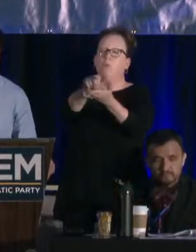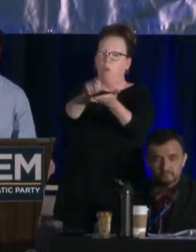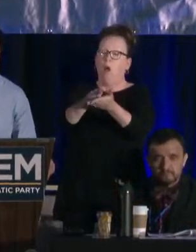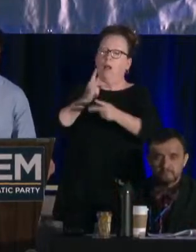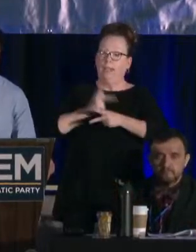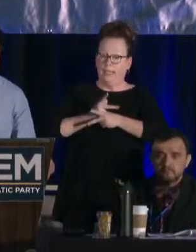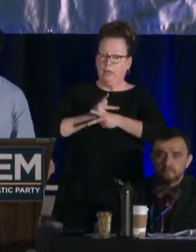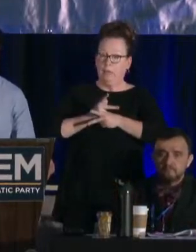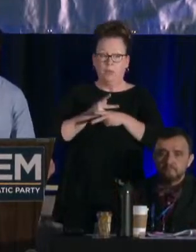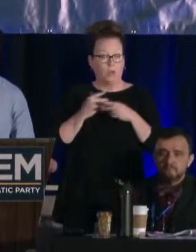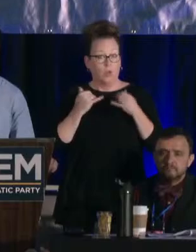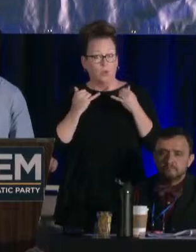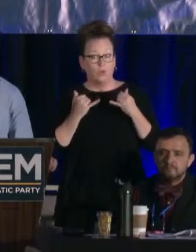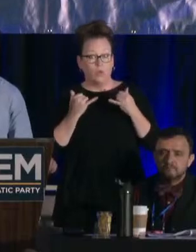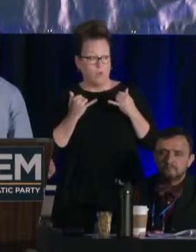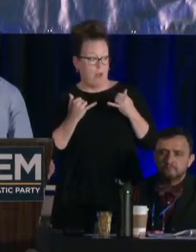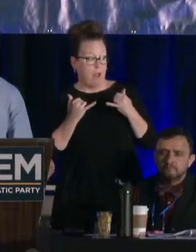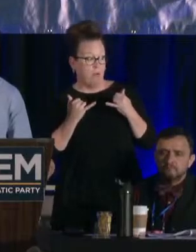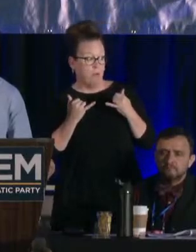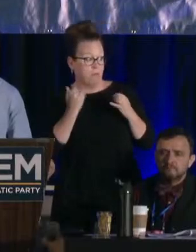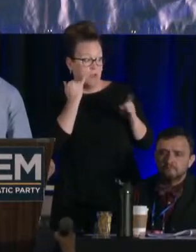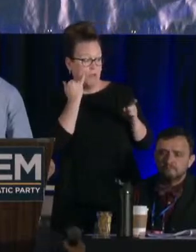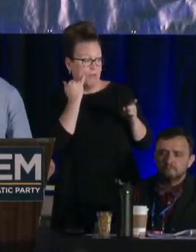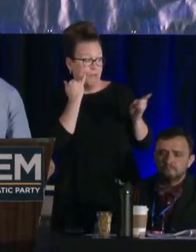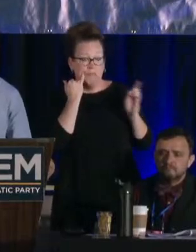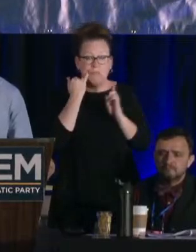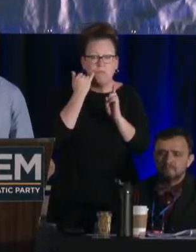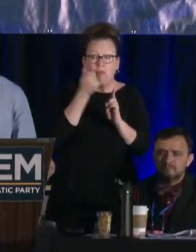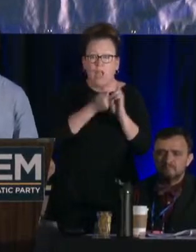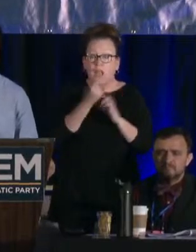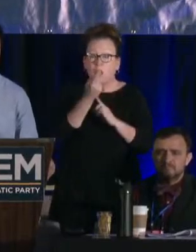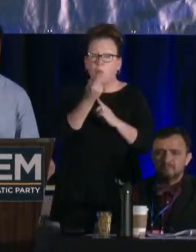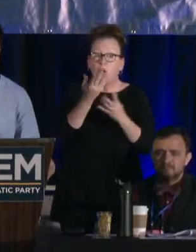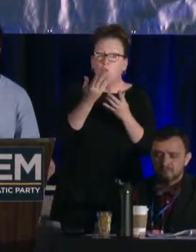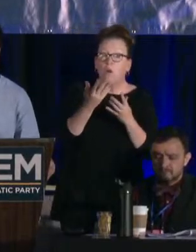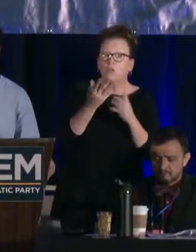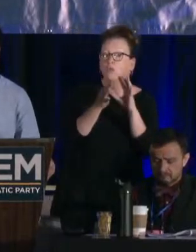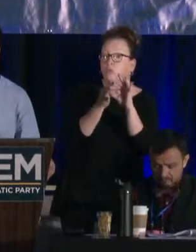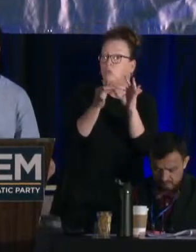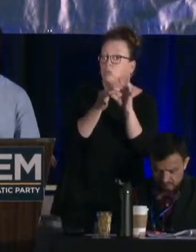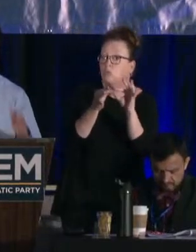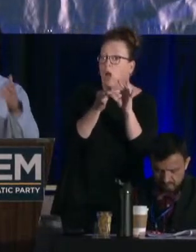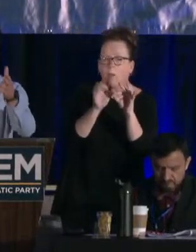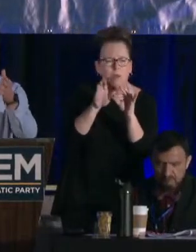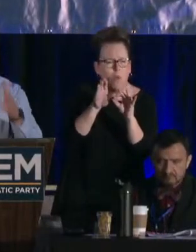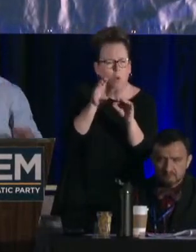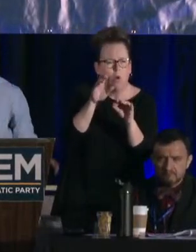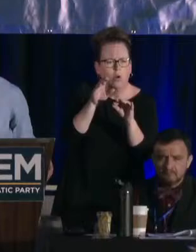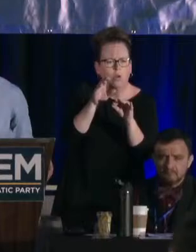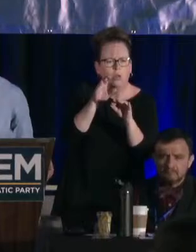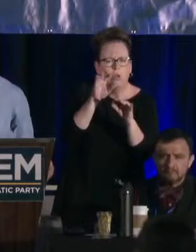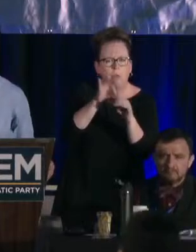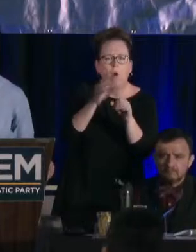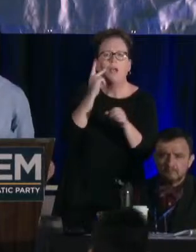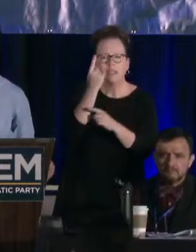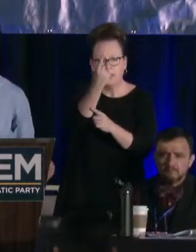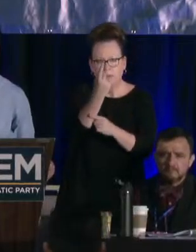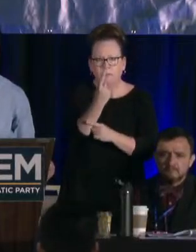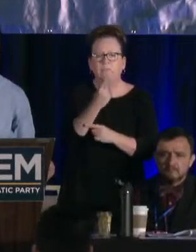So at this time, it would be appropriate if anyone would like to pull an item from the consent calendar. I see one